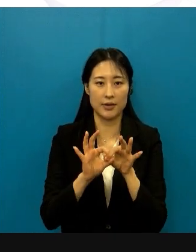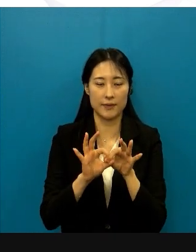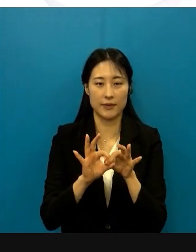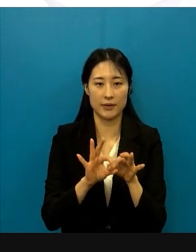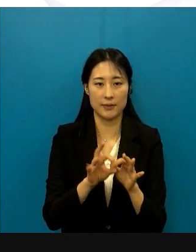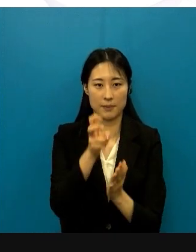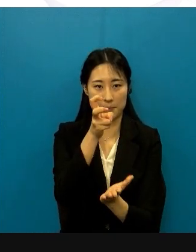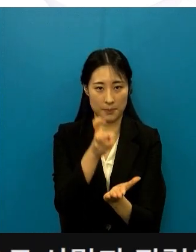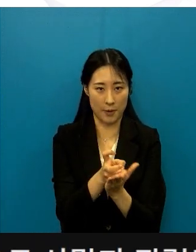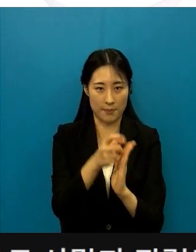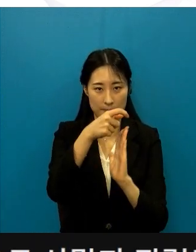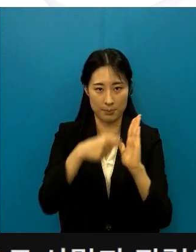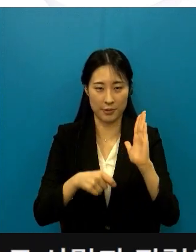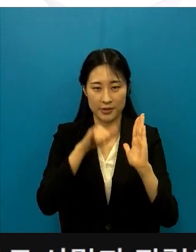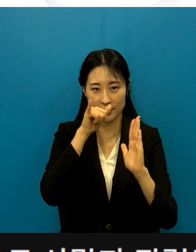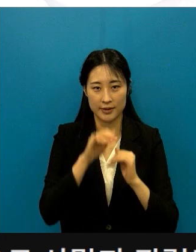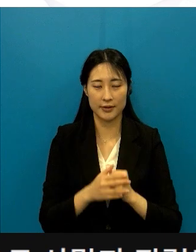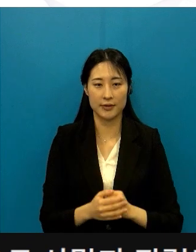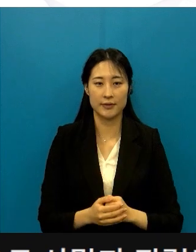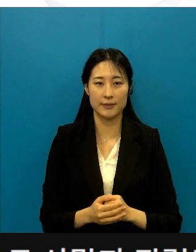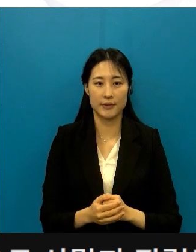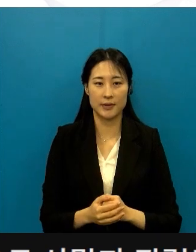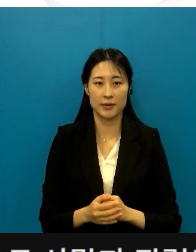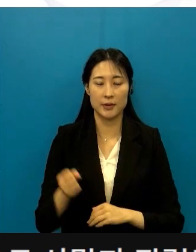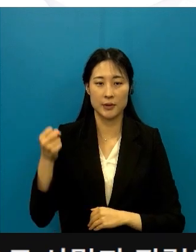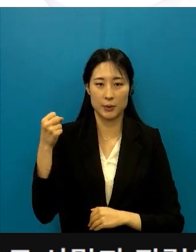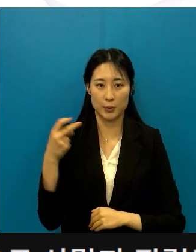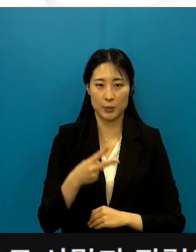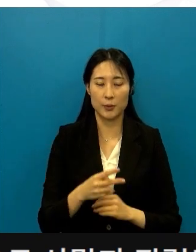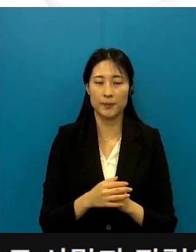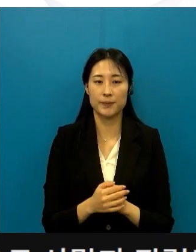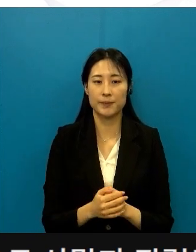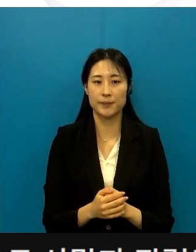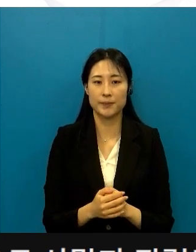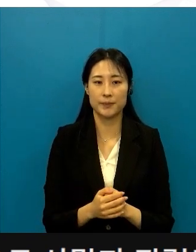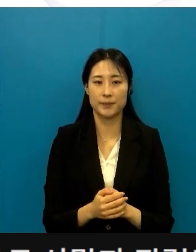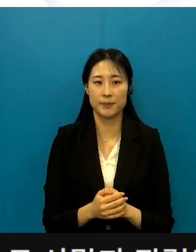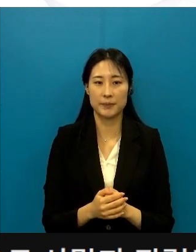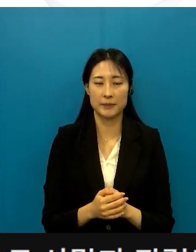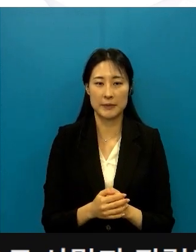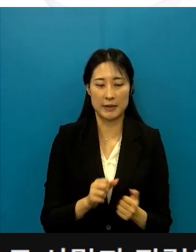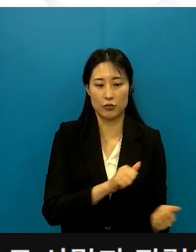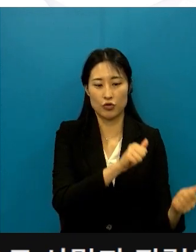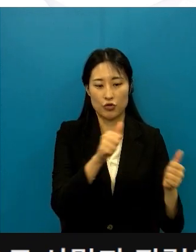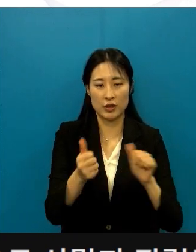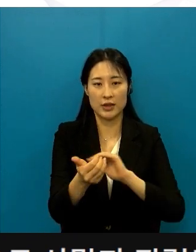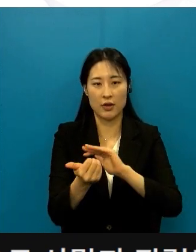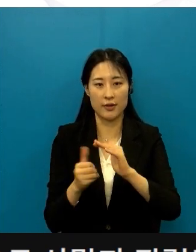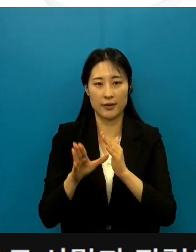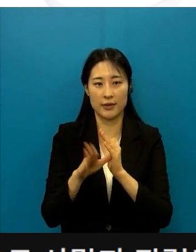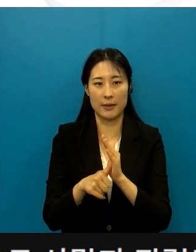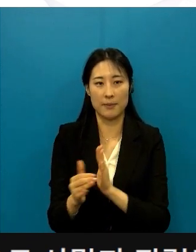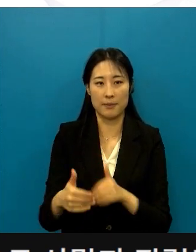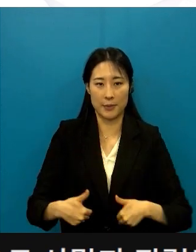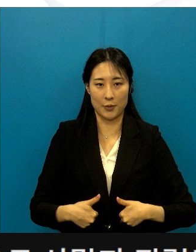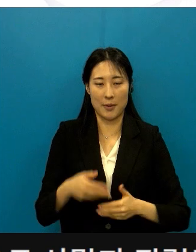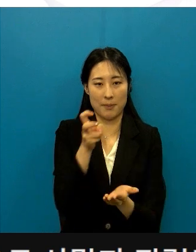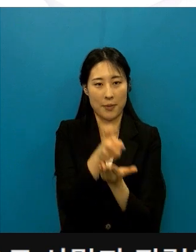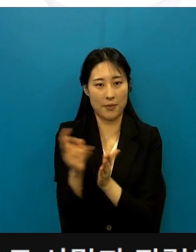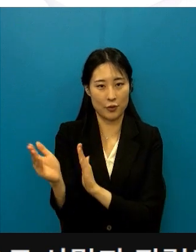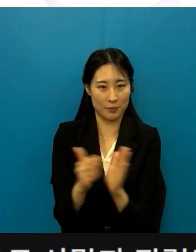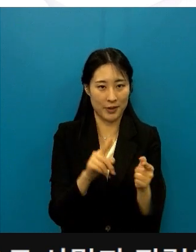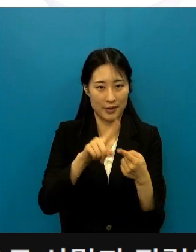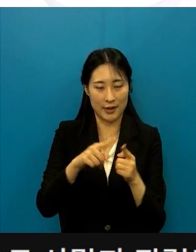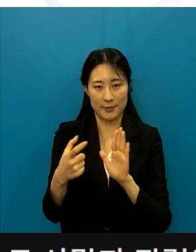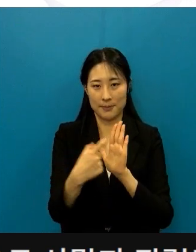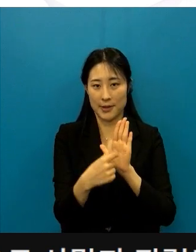We have the Sozialgesetzbücher, the laws on social matters.